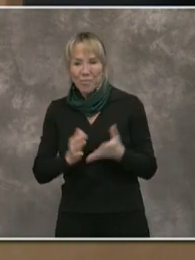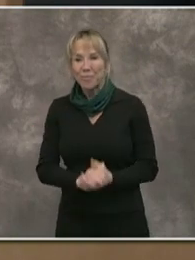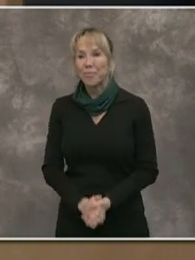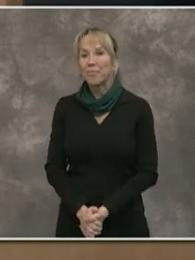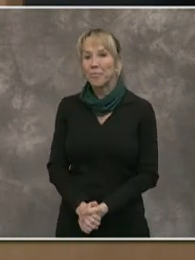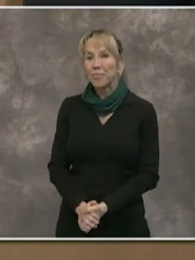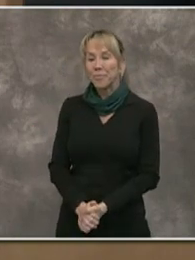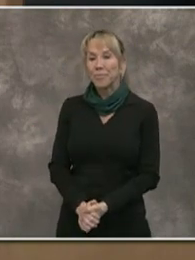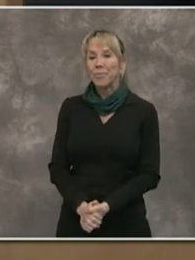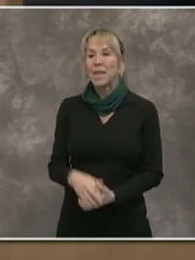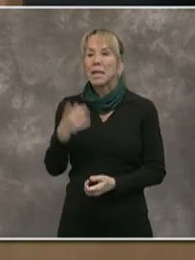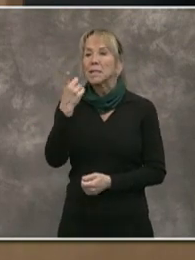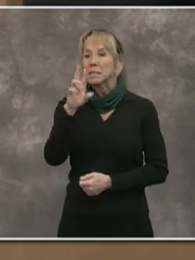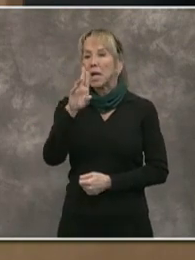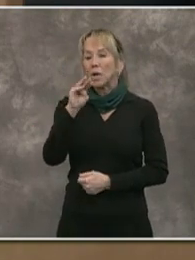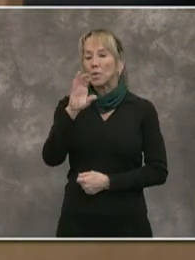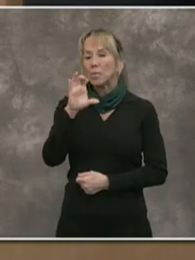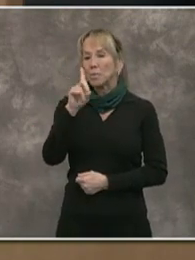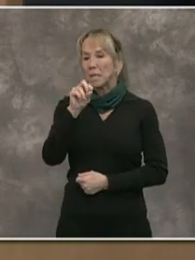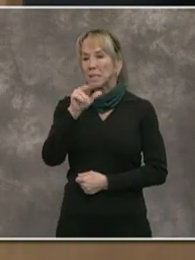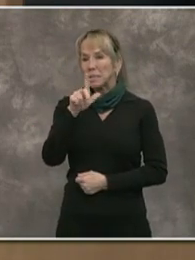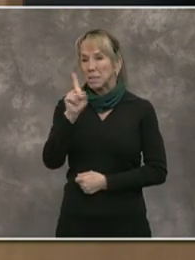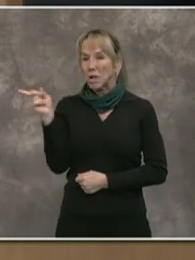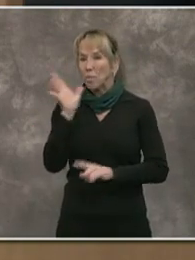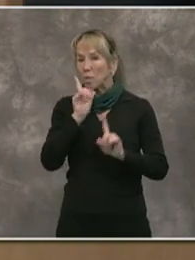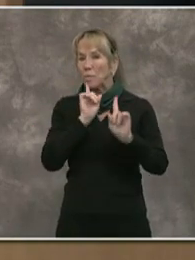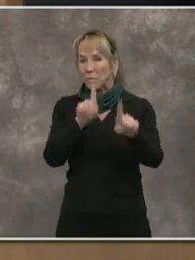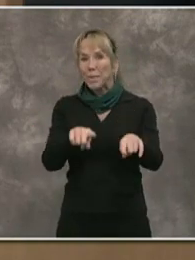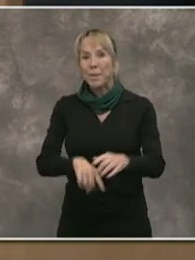Dr. McDonald is going to respond to that.